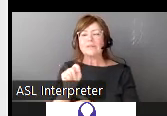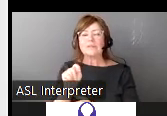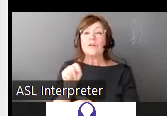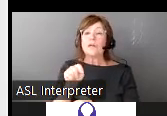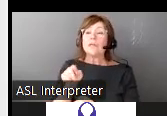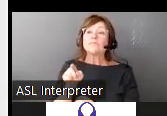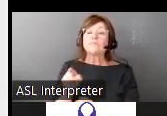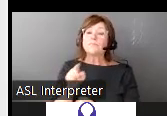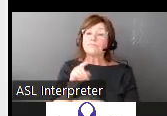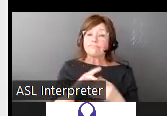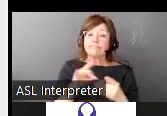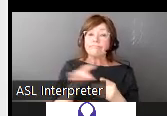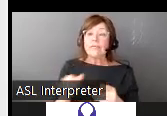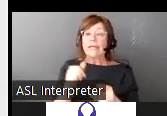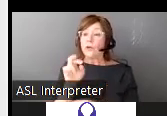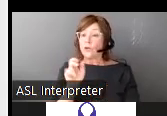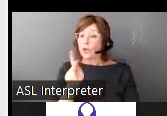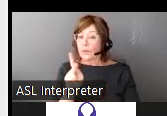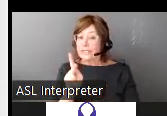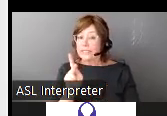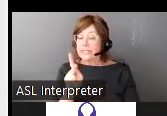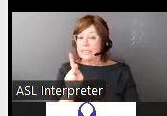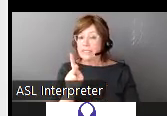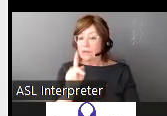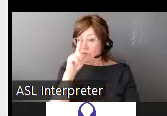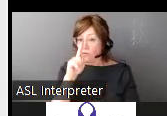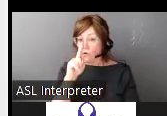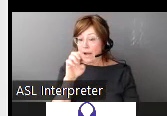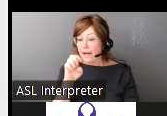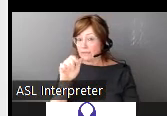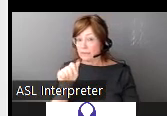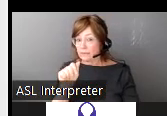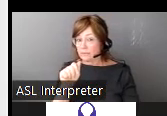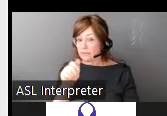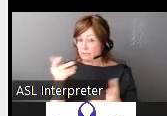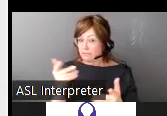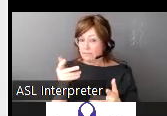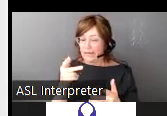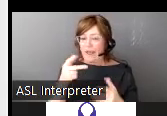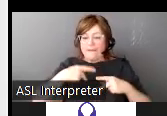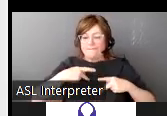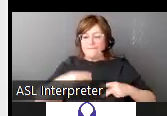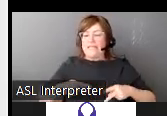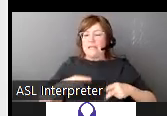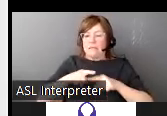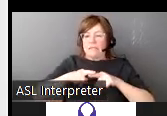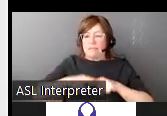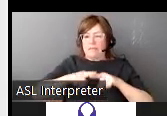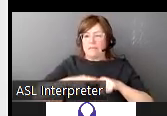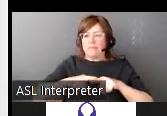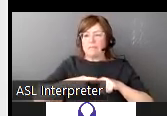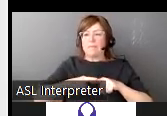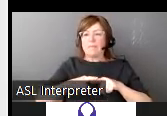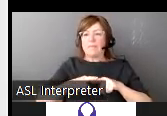mentioned, another risk factor that could lead to elder abuse is physical dependence. A